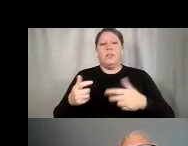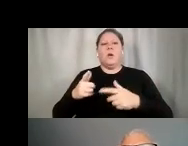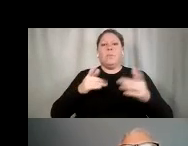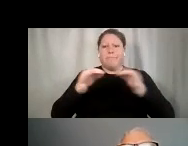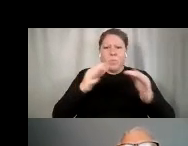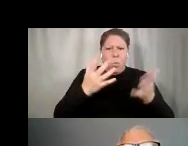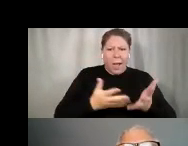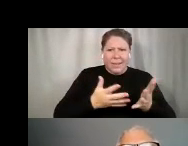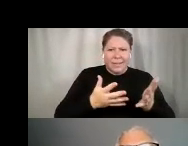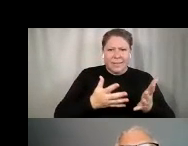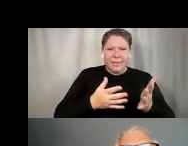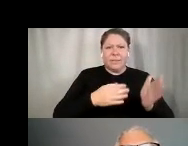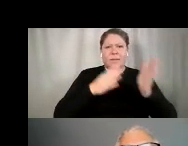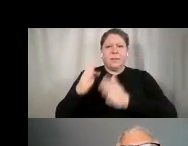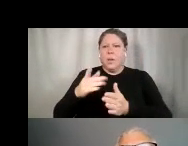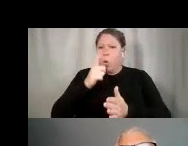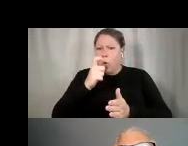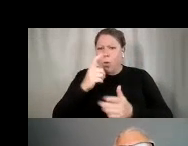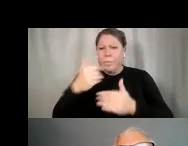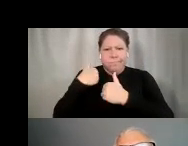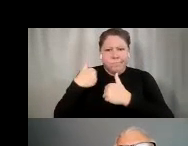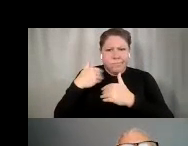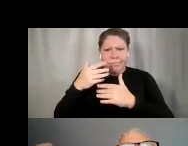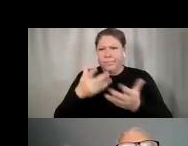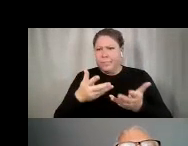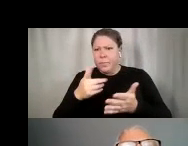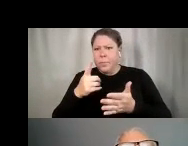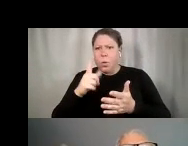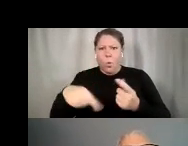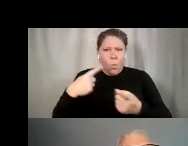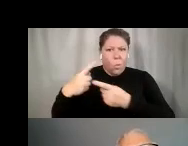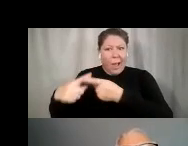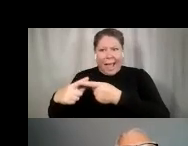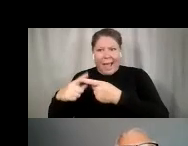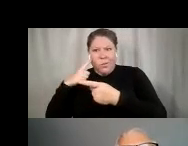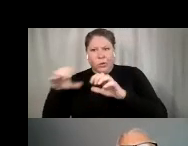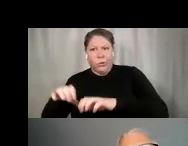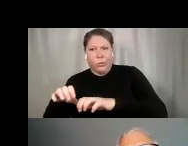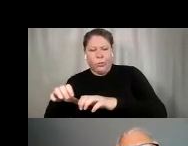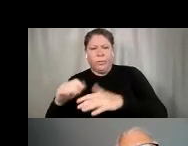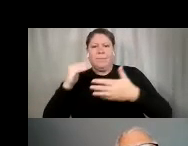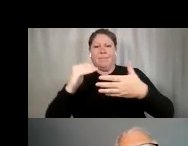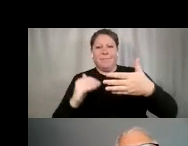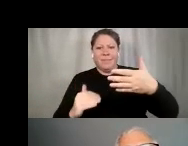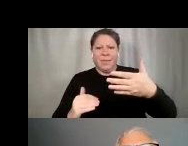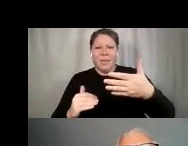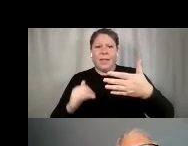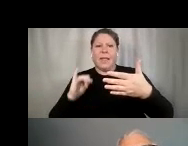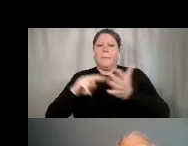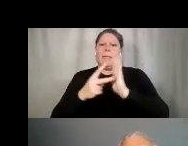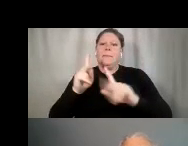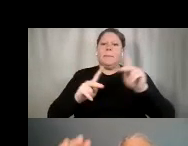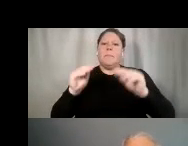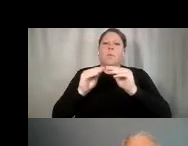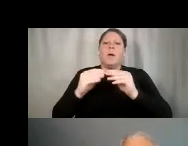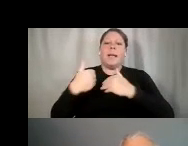getting agreement on who will do it and when they're going to do it helps build accountability into your process so that